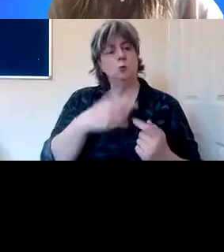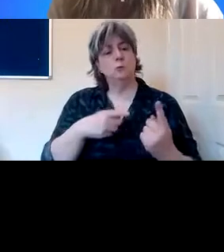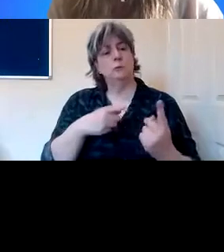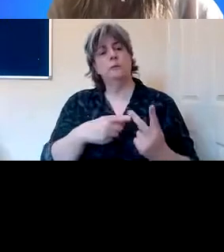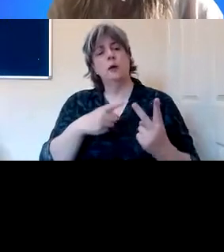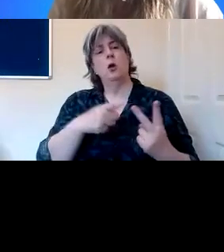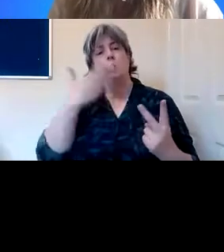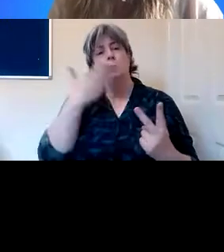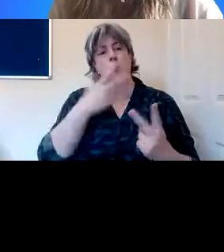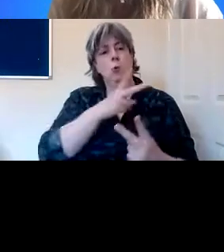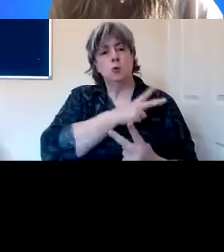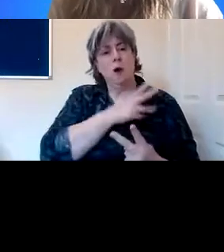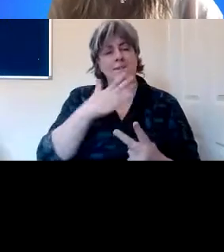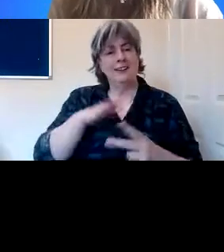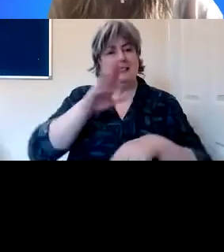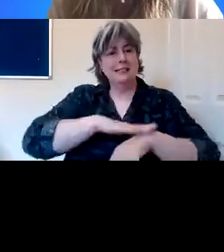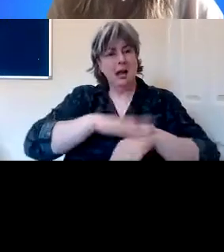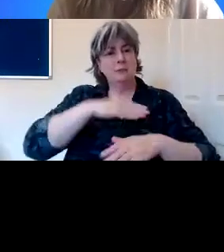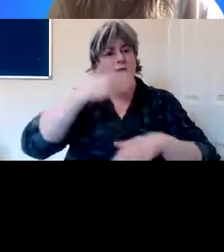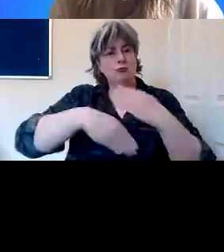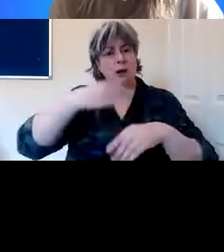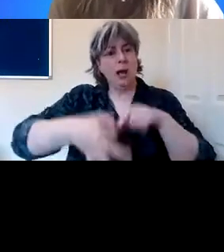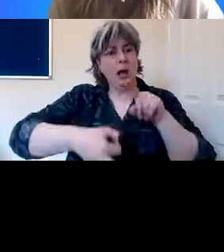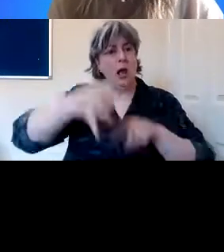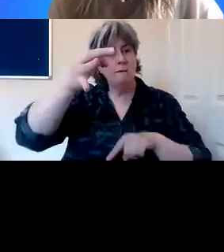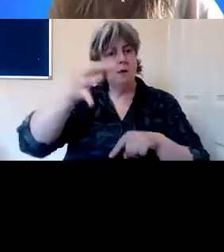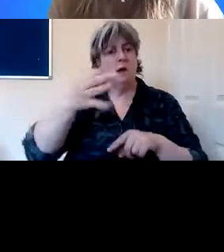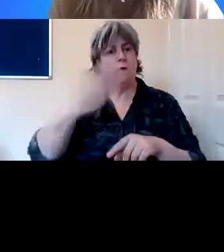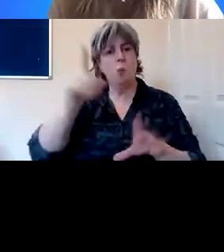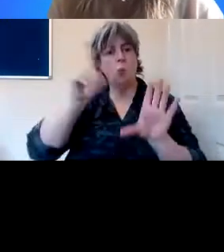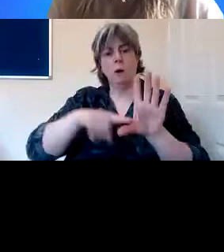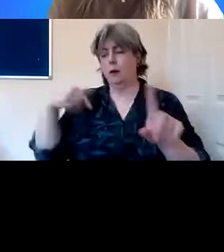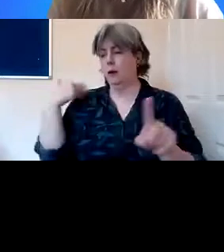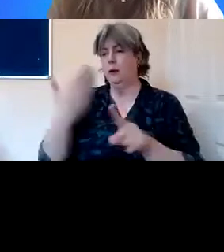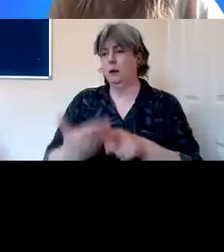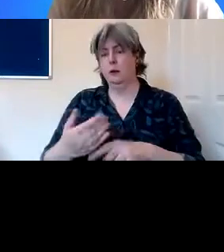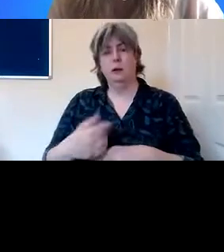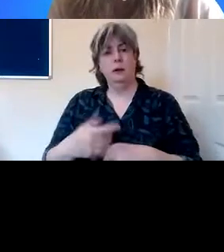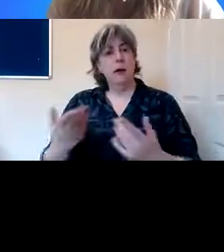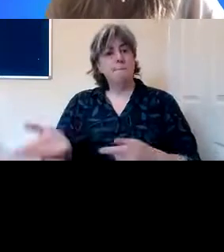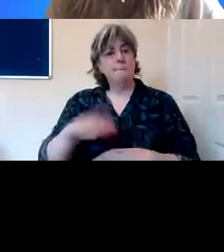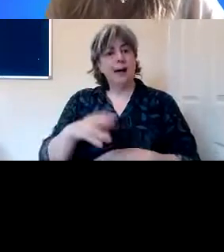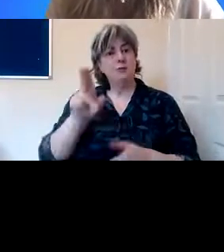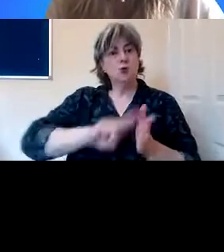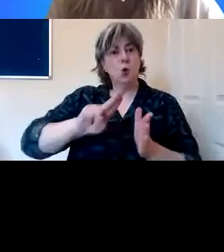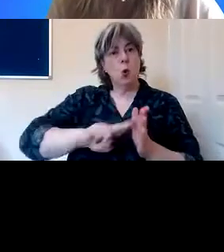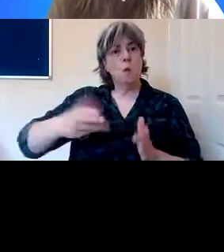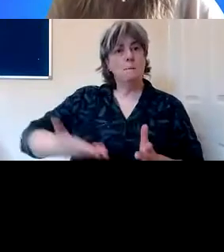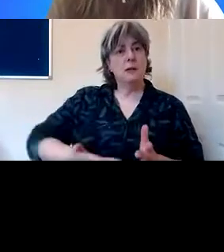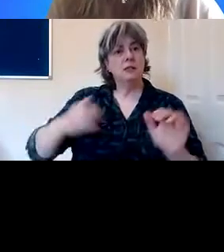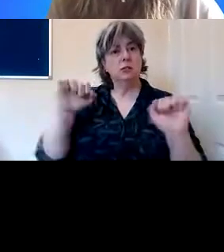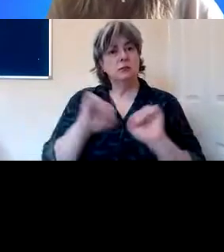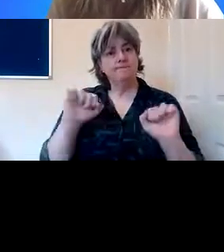themselves need time to recover from this past year. We're not back to normal business yet. We're still dealing with the impact of